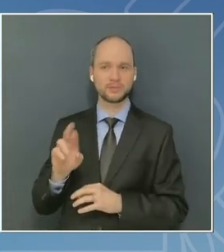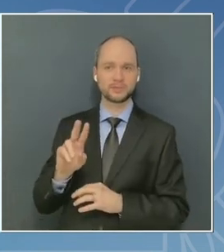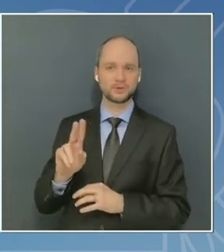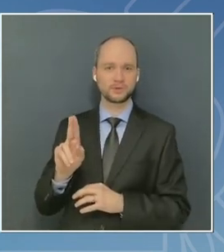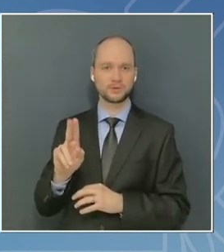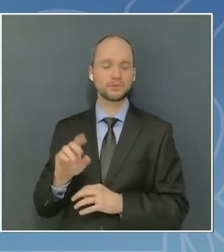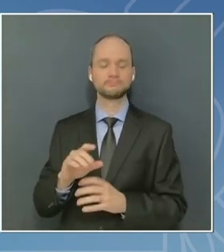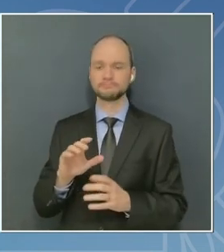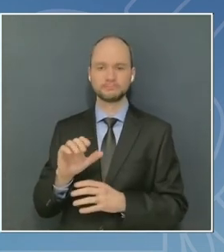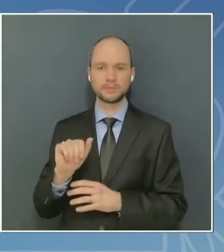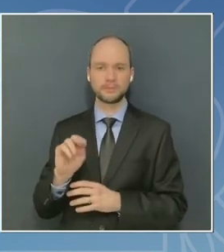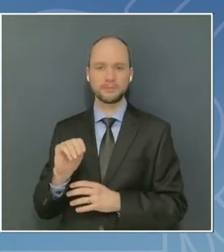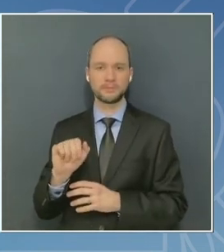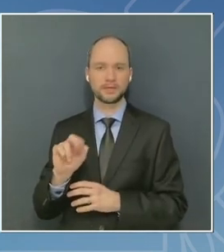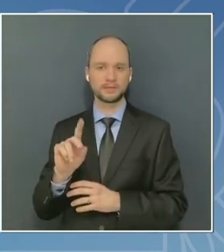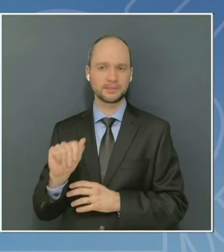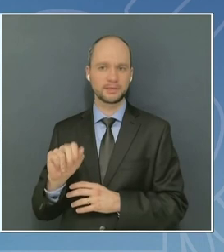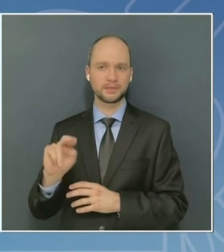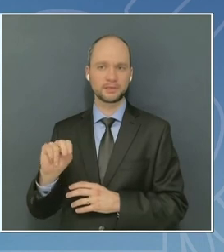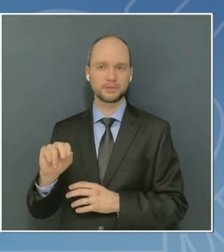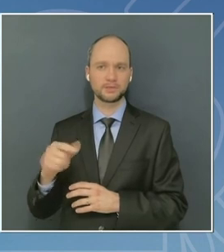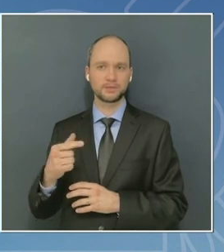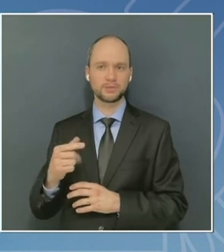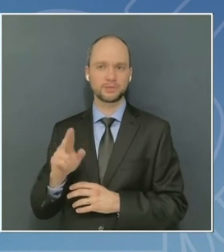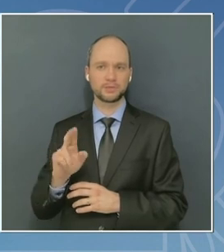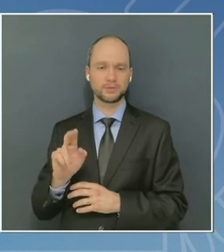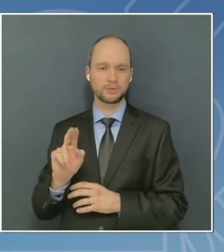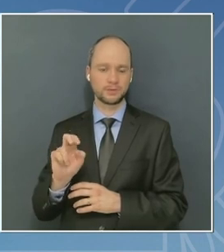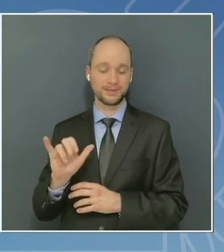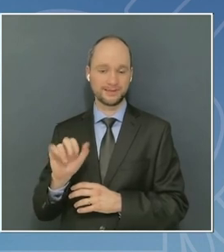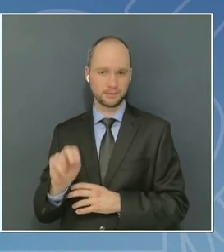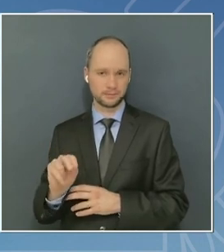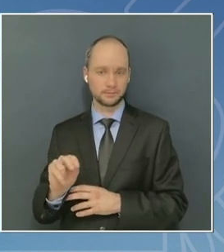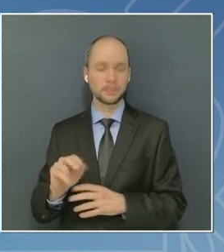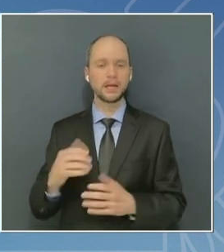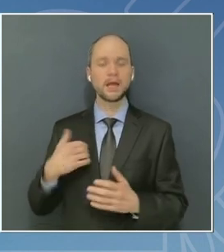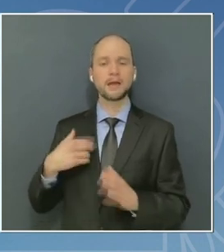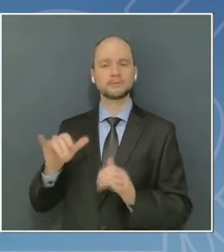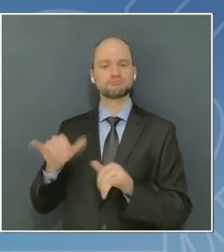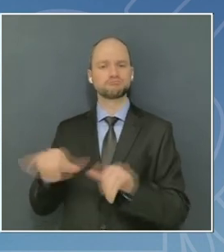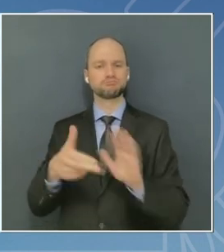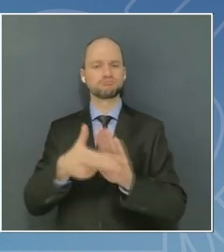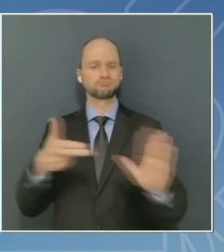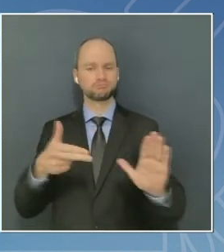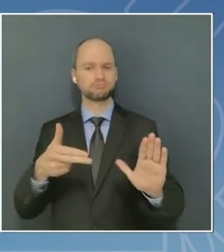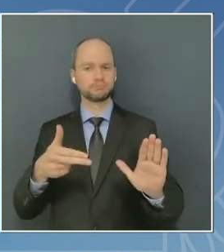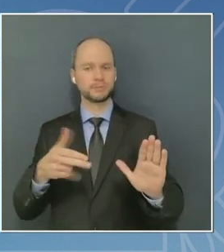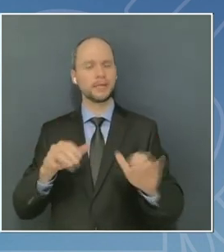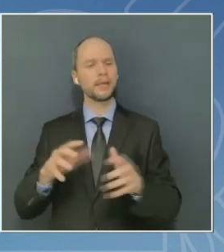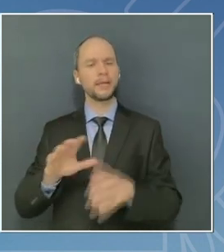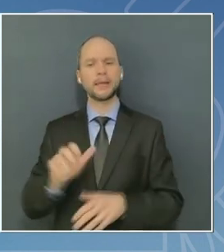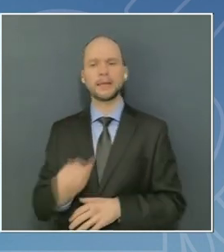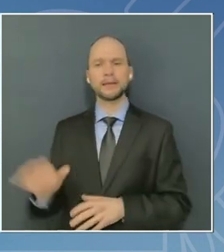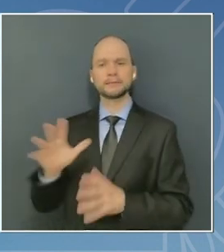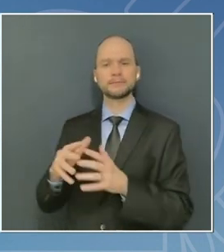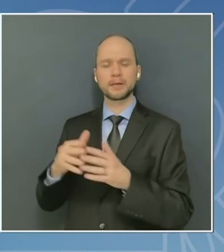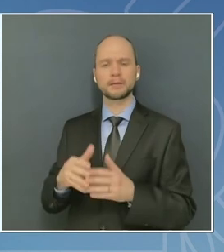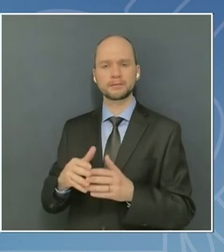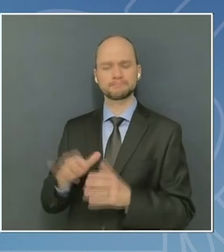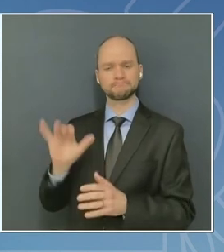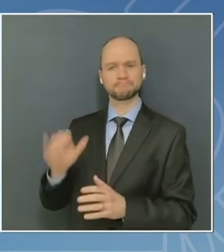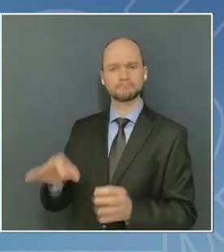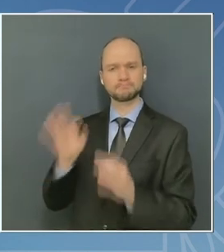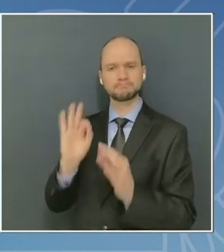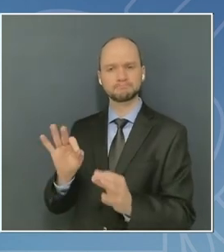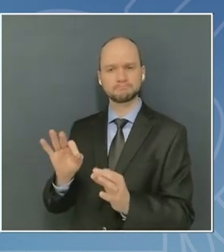there's this stereotype for Asian Americans of the model minority myth, you know, that if we put